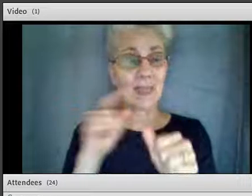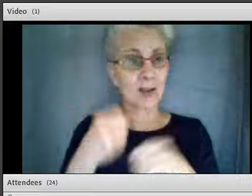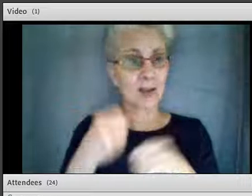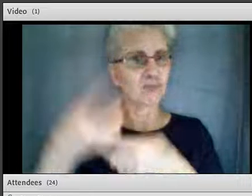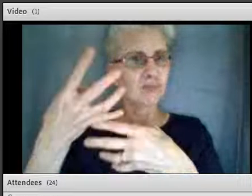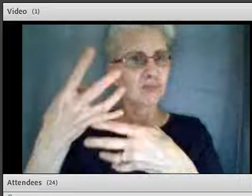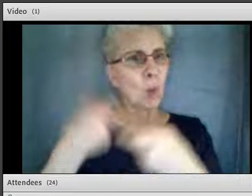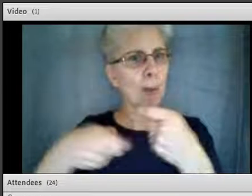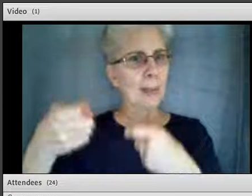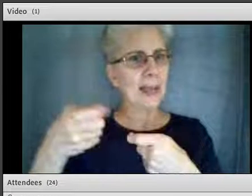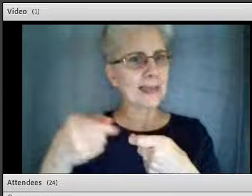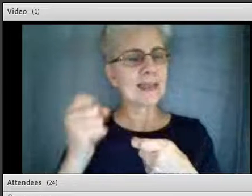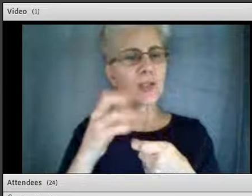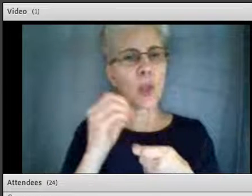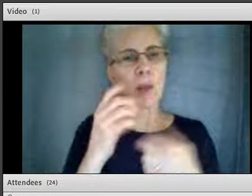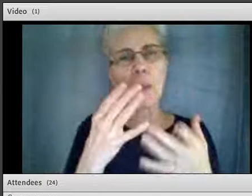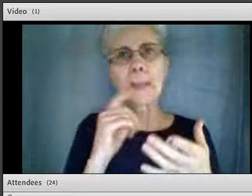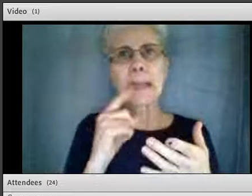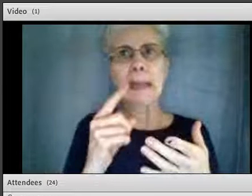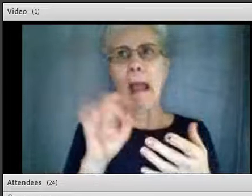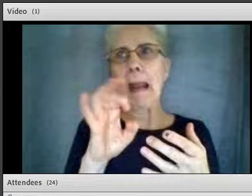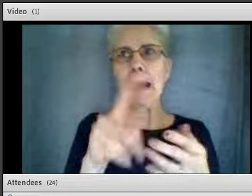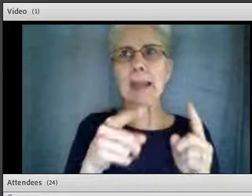a link to the PDF of the